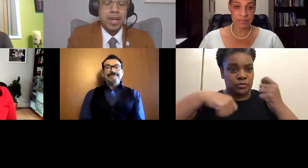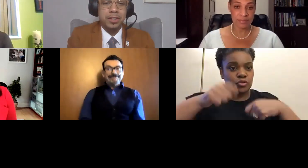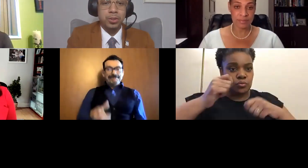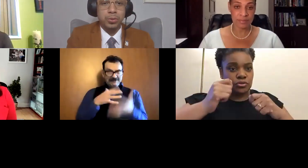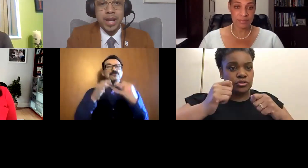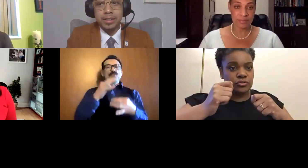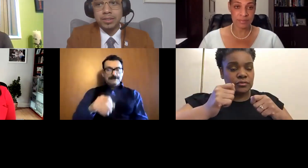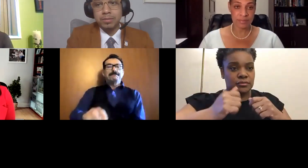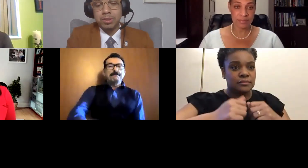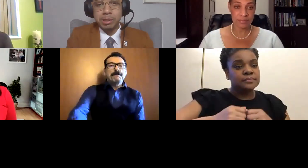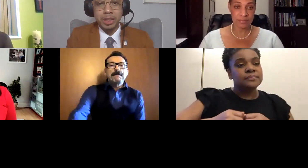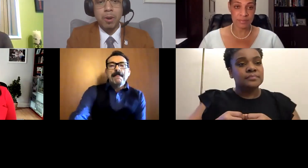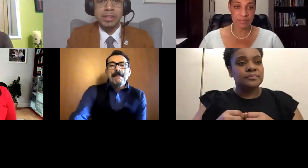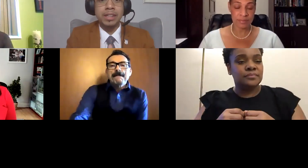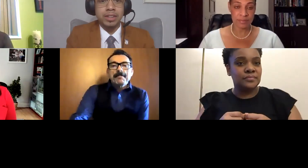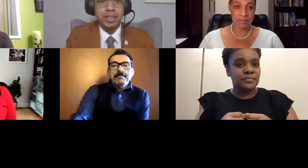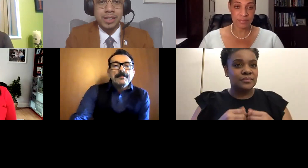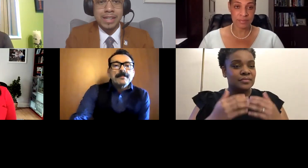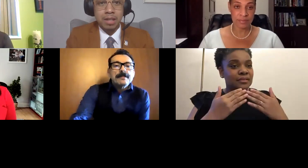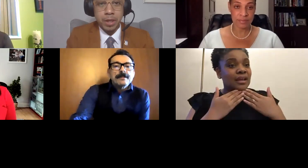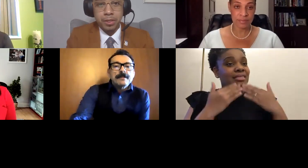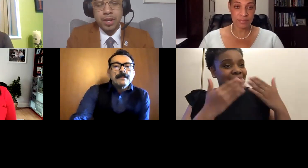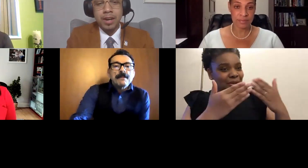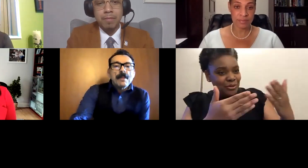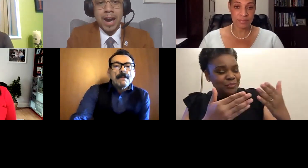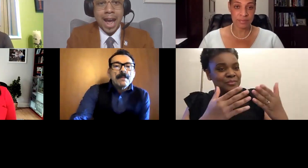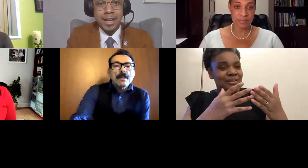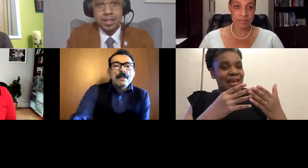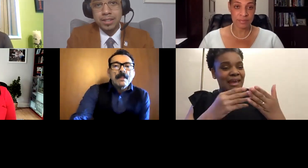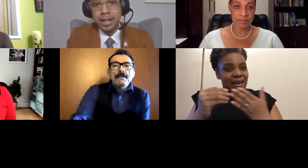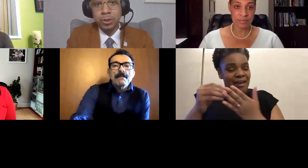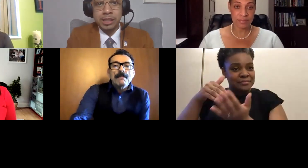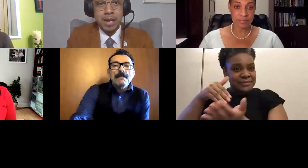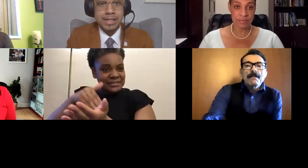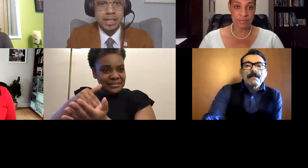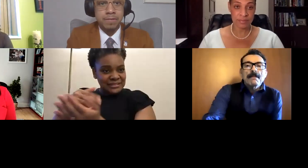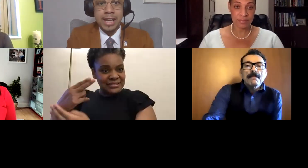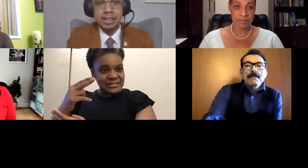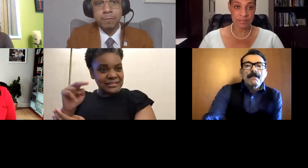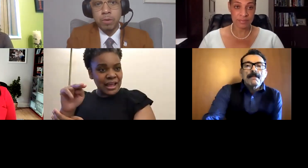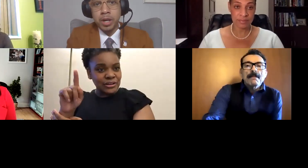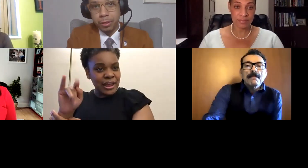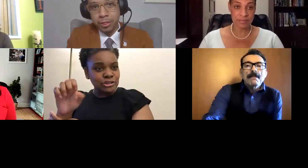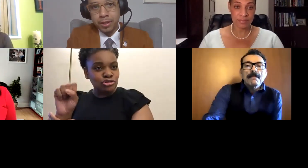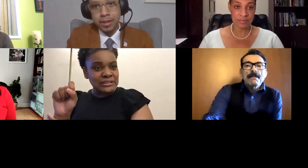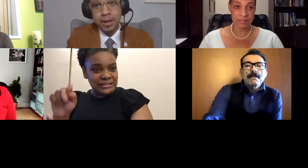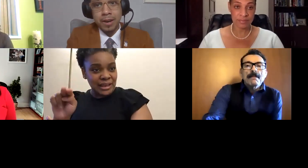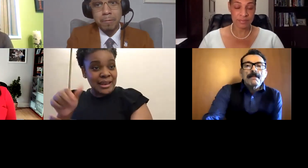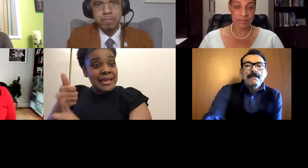Yeah, thank you. And to speak personally, it is not a myth. I had it. I lost my sense of taste for a